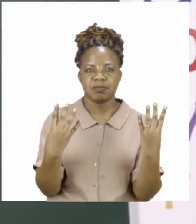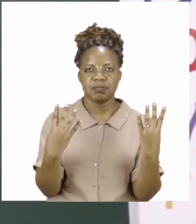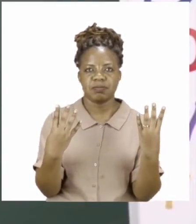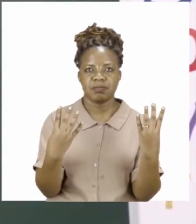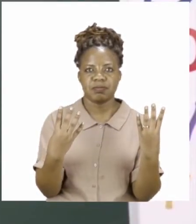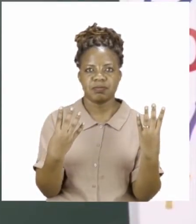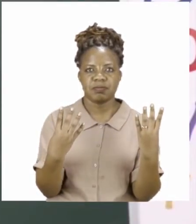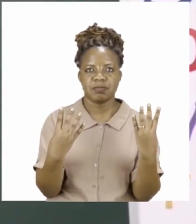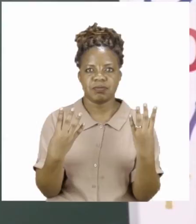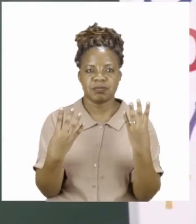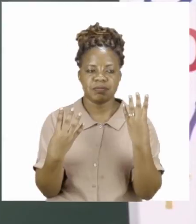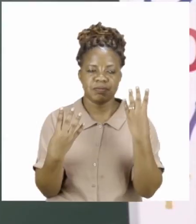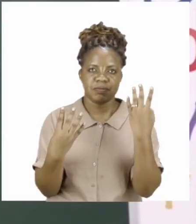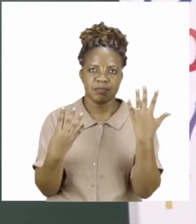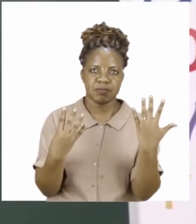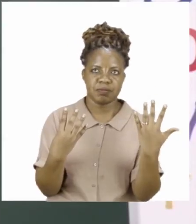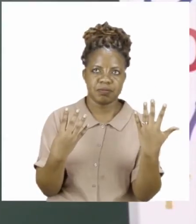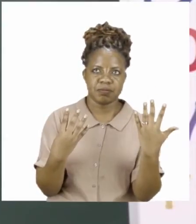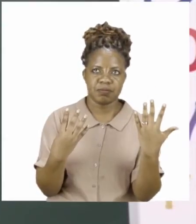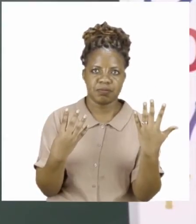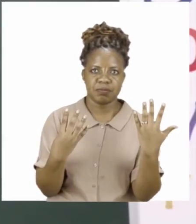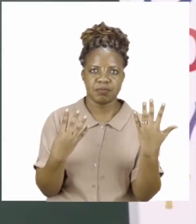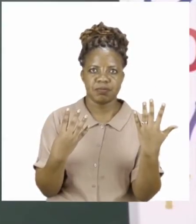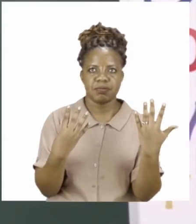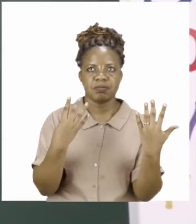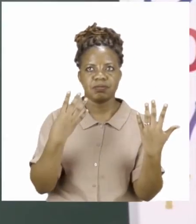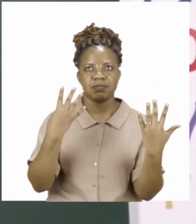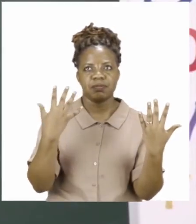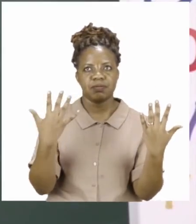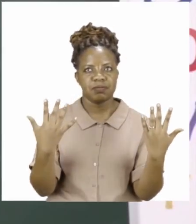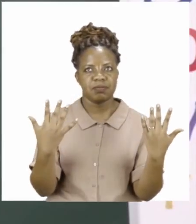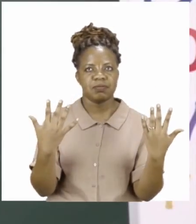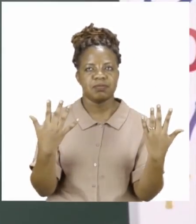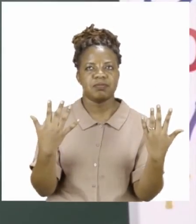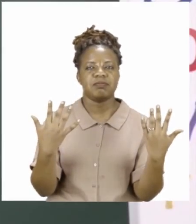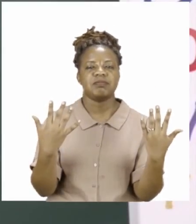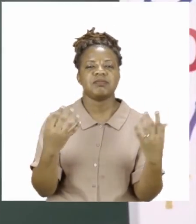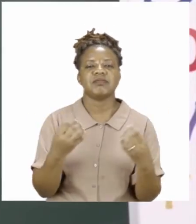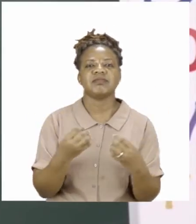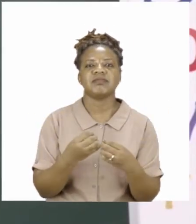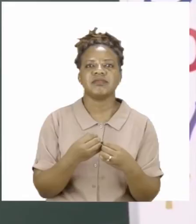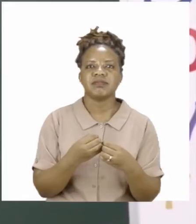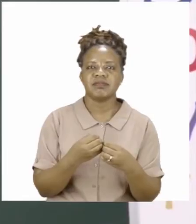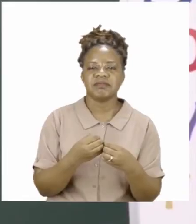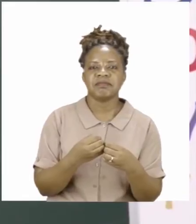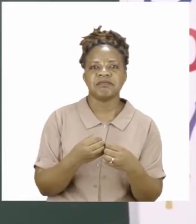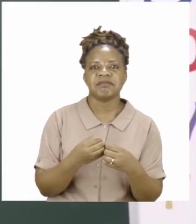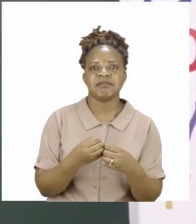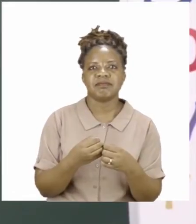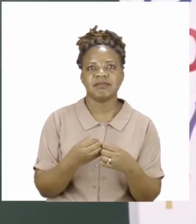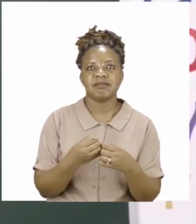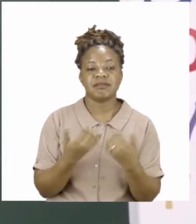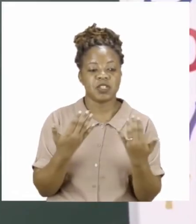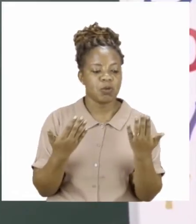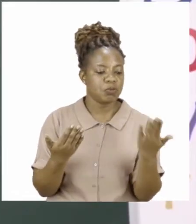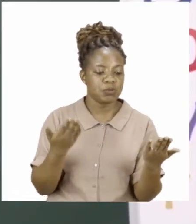or boy, 1 for Teacher Mutsa, and 1 for my clever girl or boy.